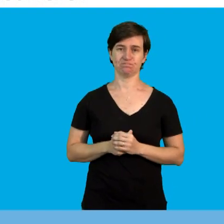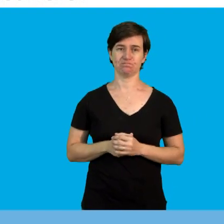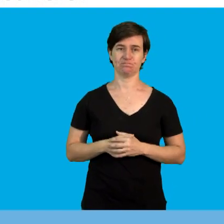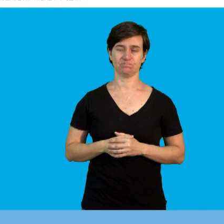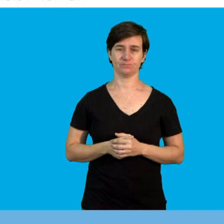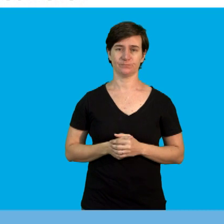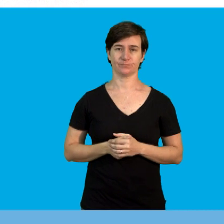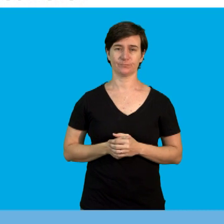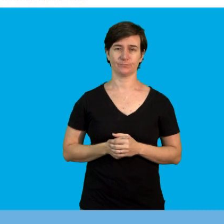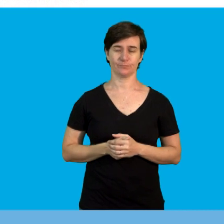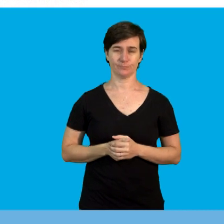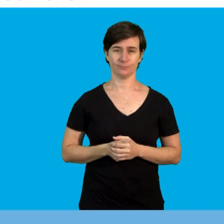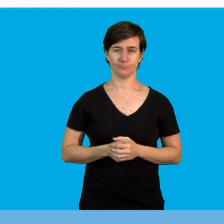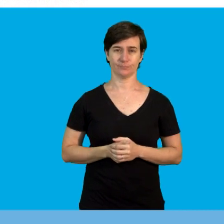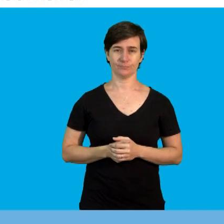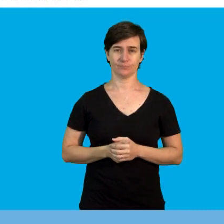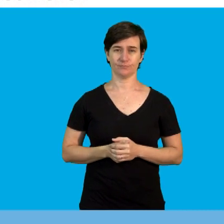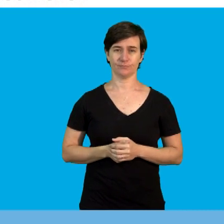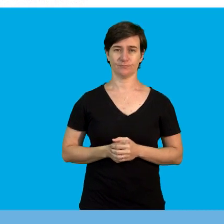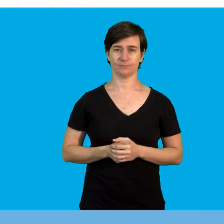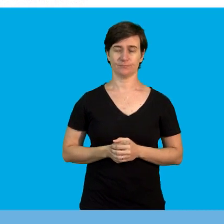This is C, this is zinc.